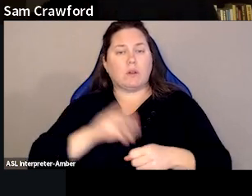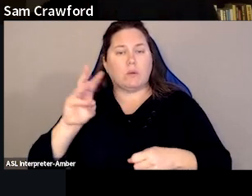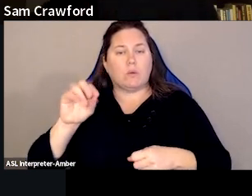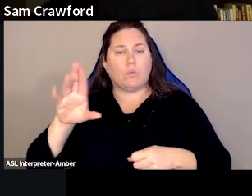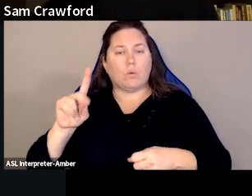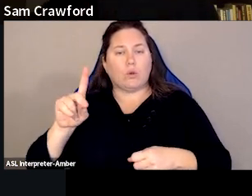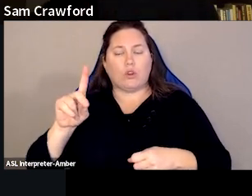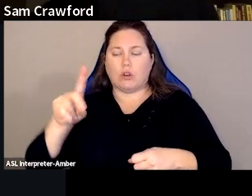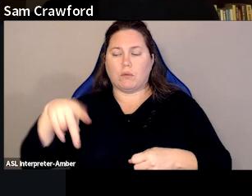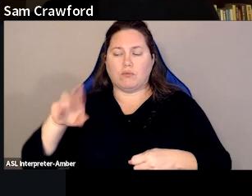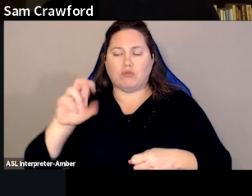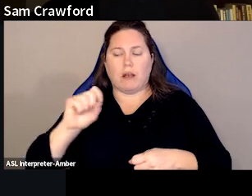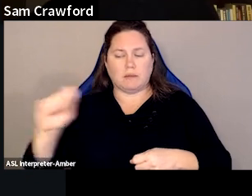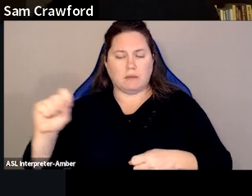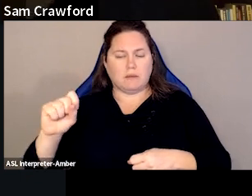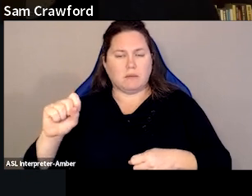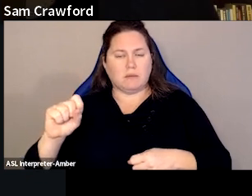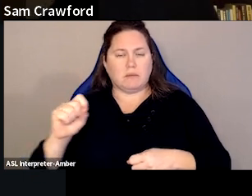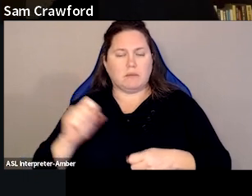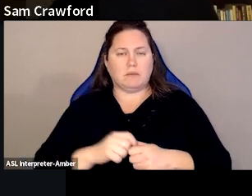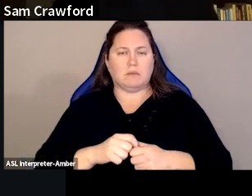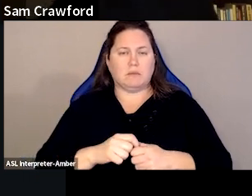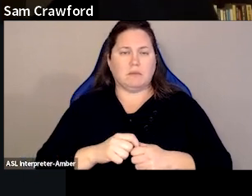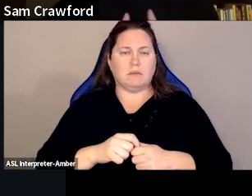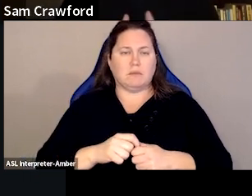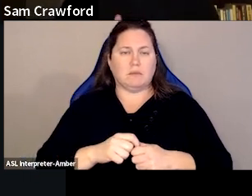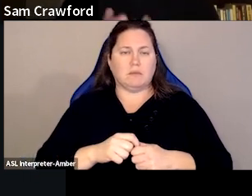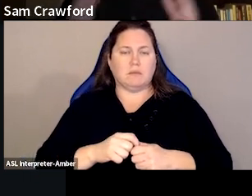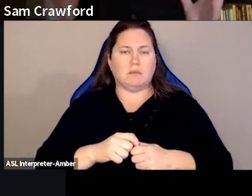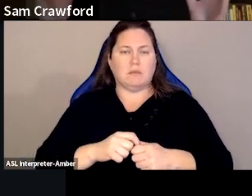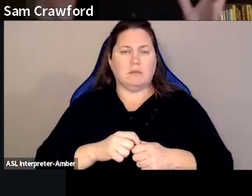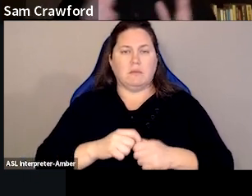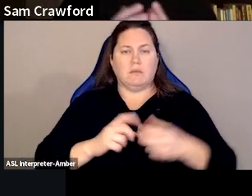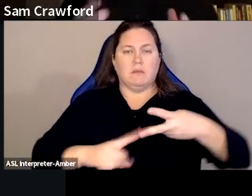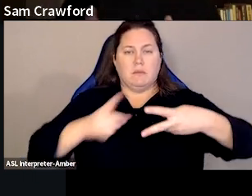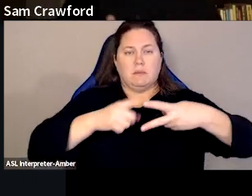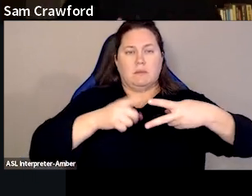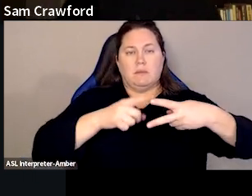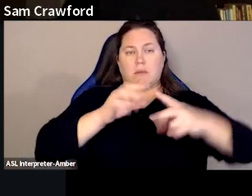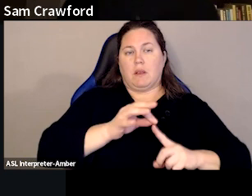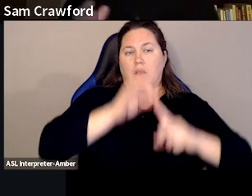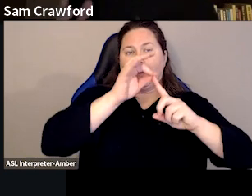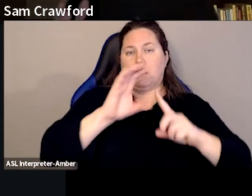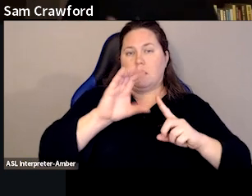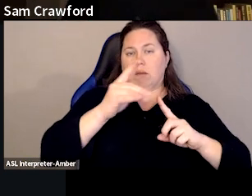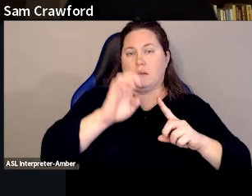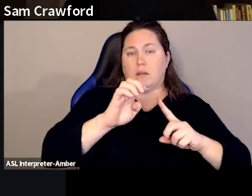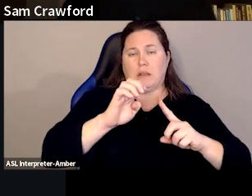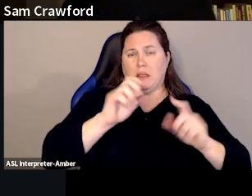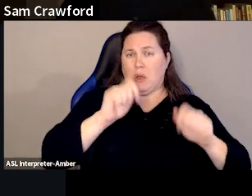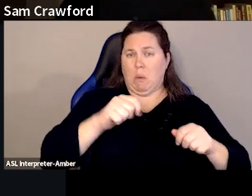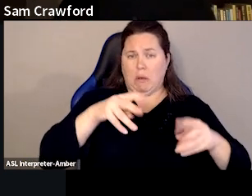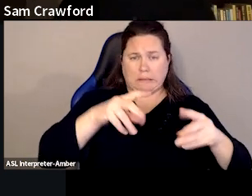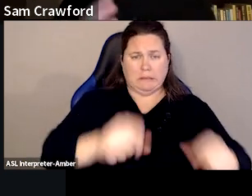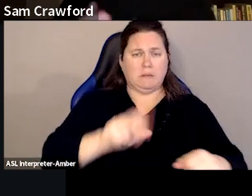But first, just a quick note on custom coded sites. These can cost upwards of